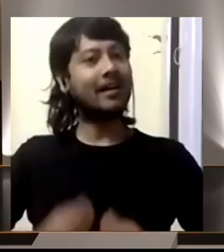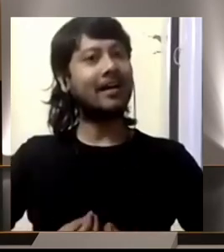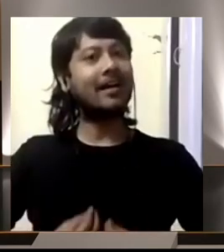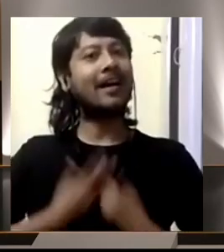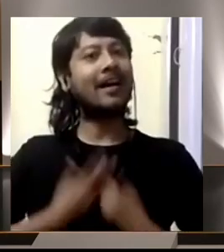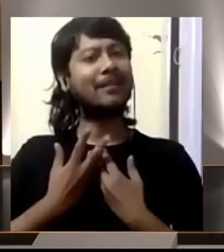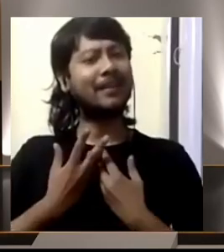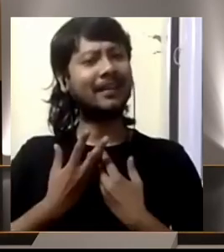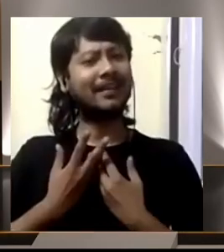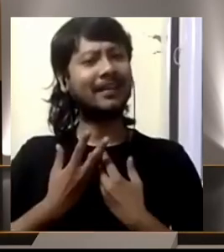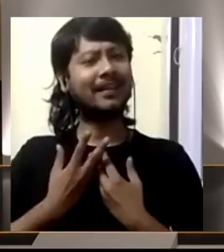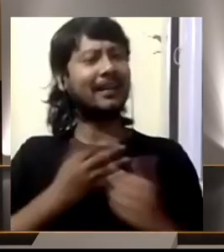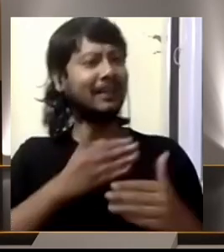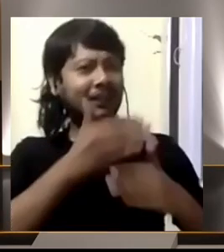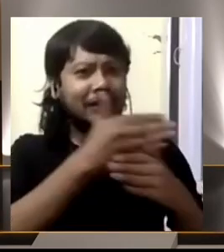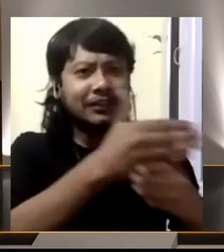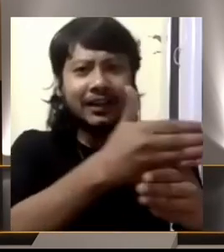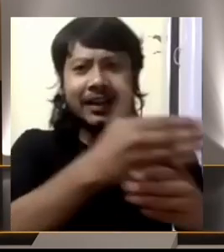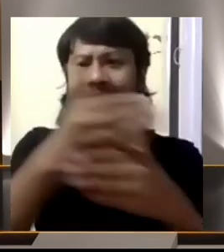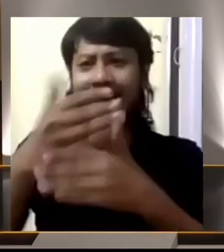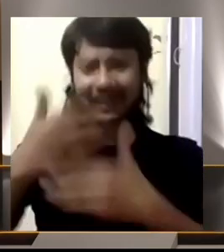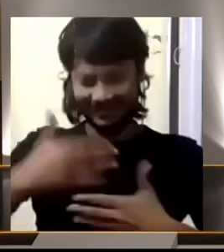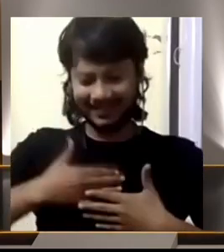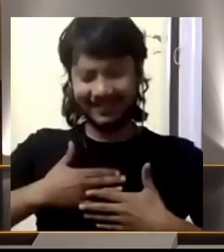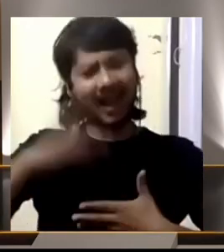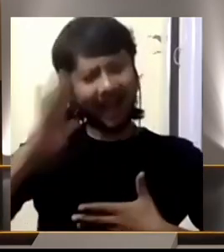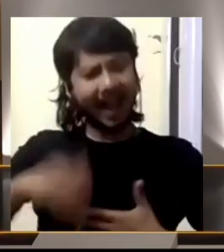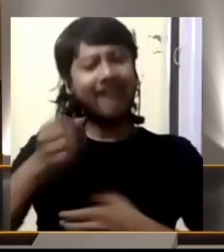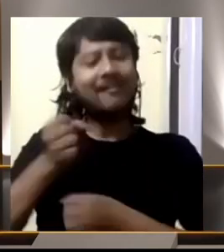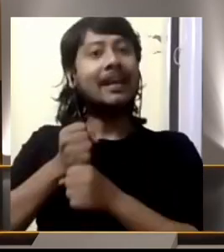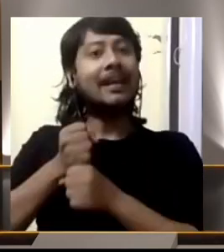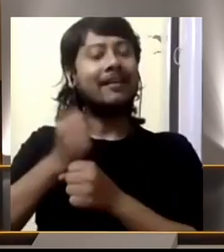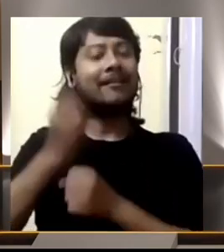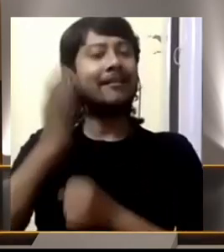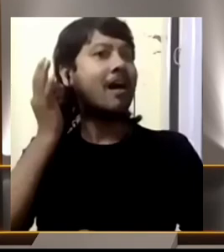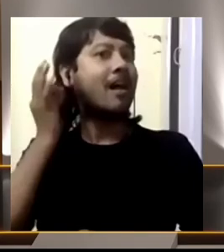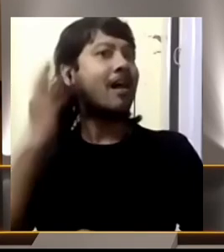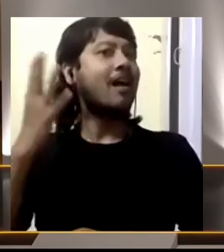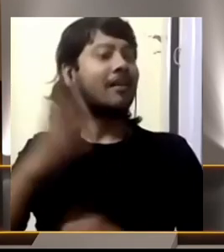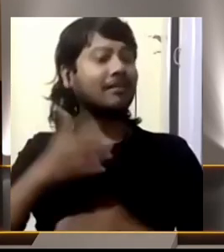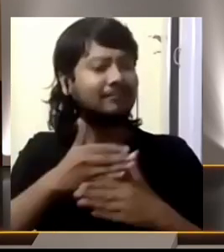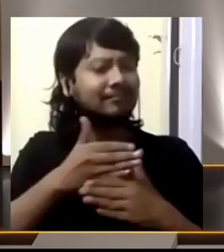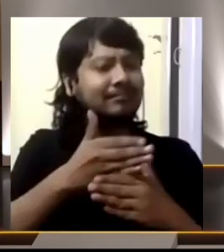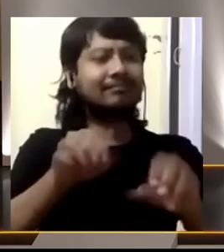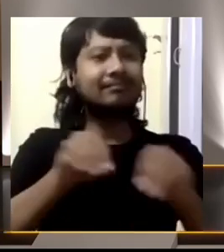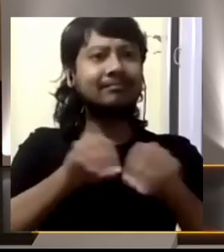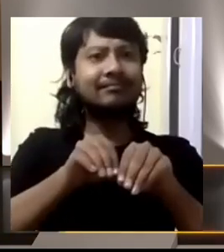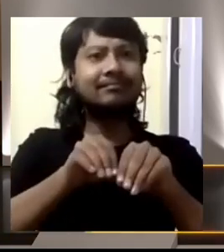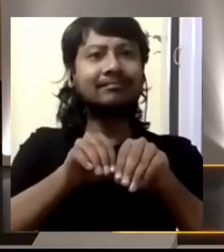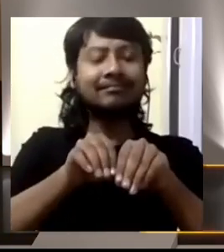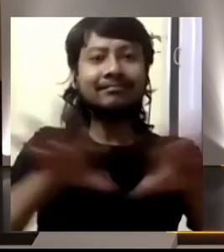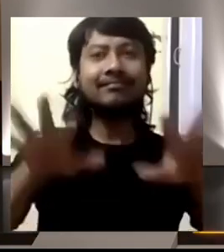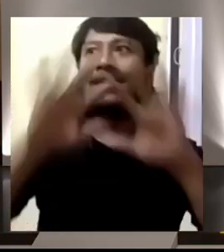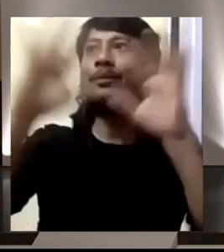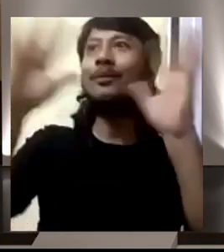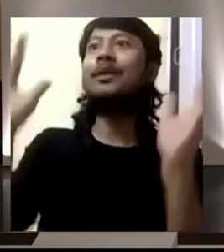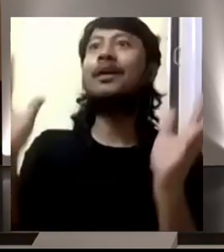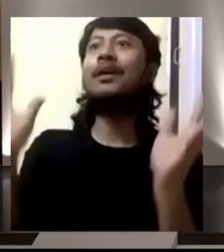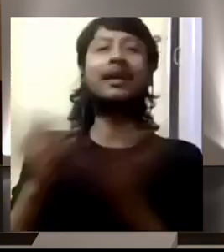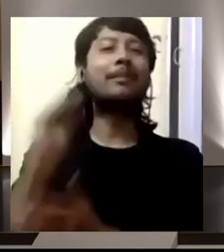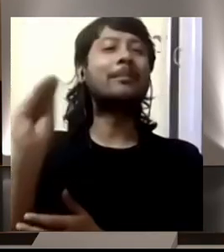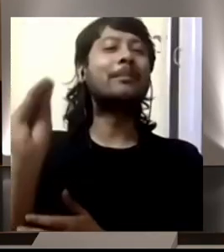have inside with the world in ways that make all of us better. Julio reminded me of the gift of